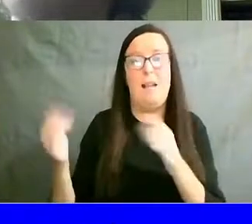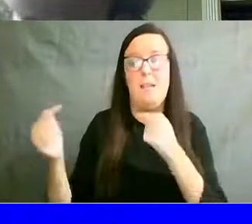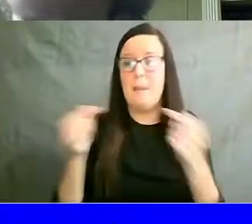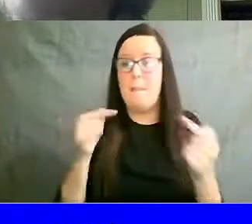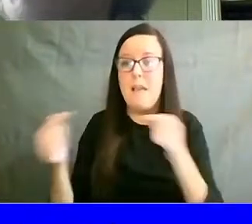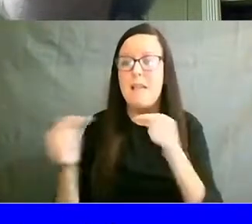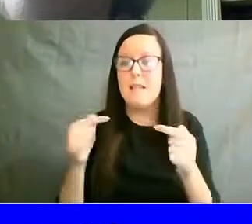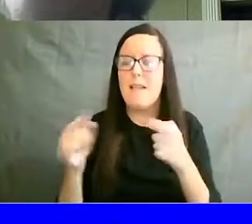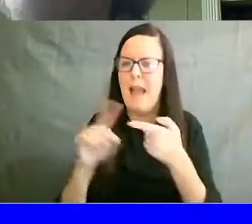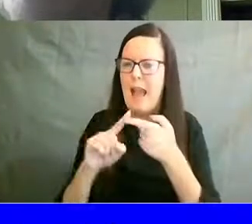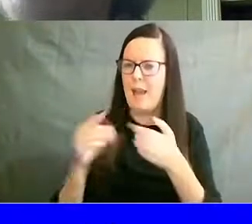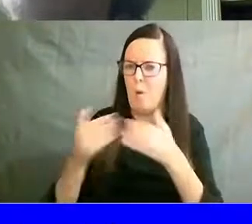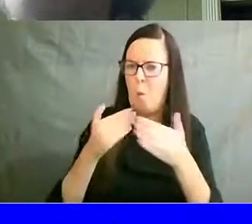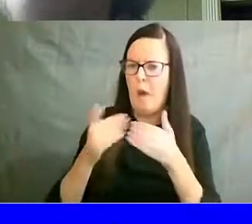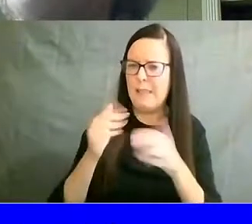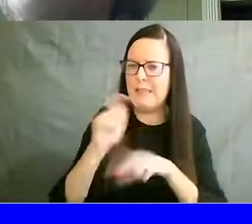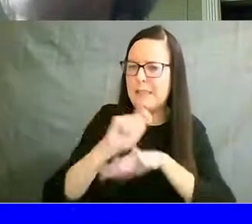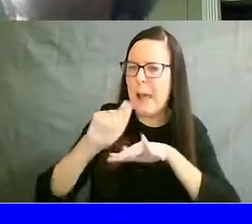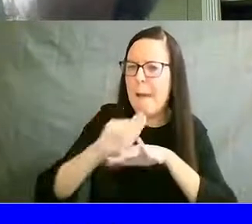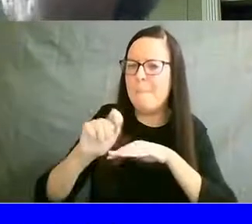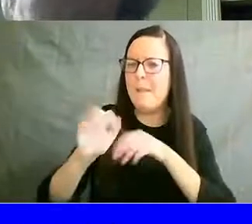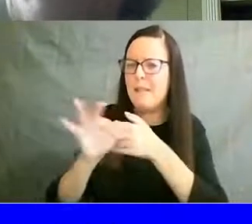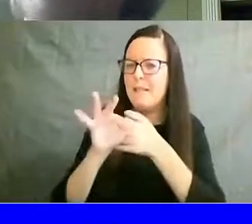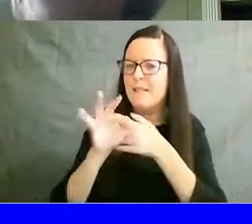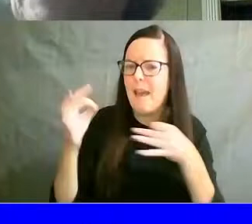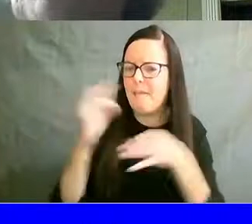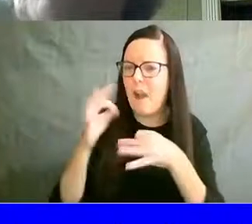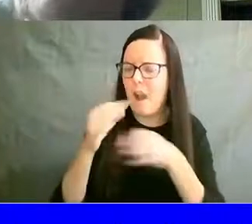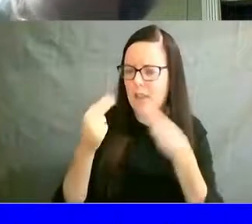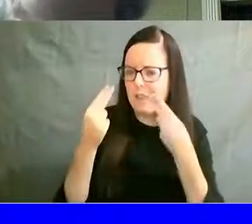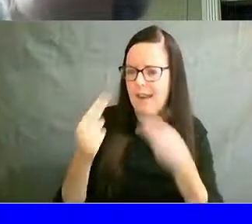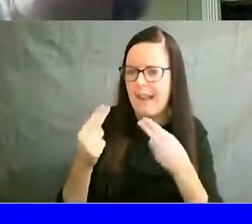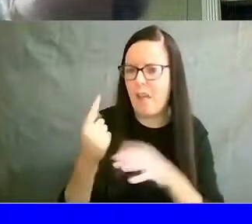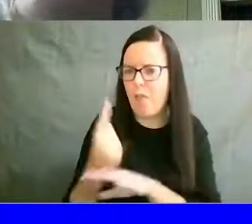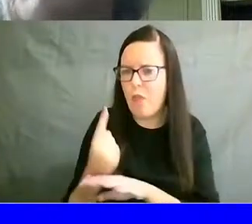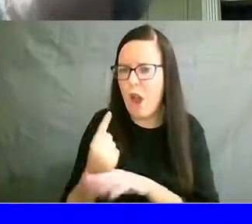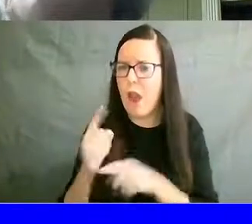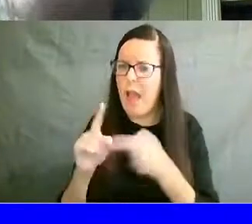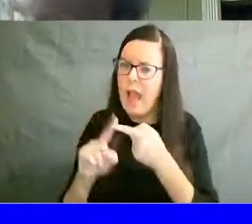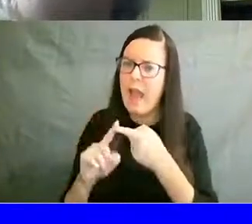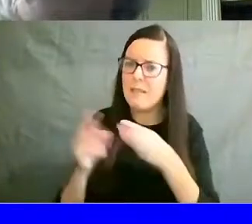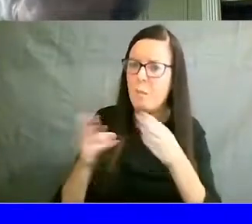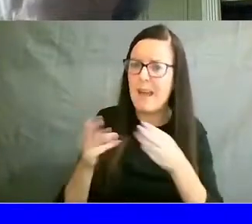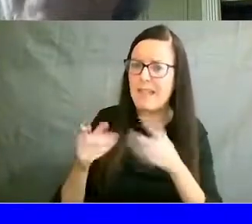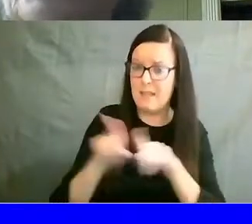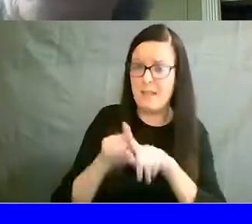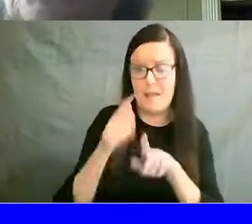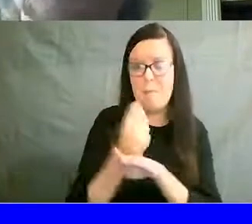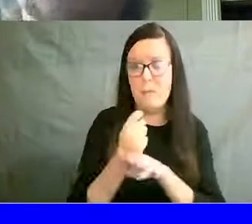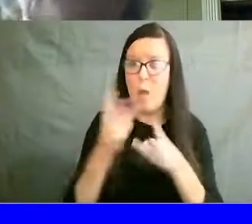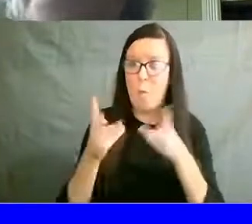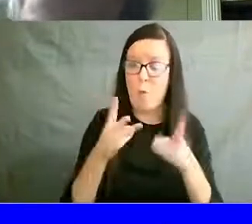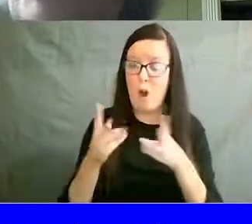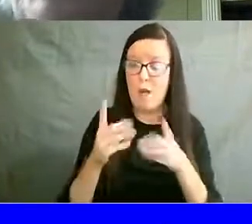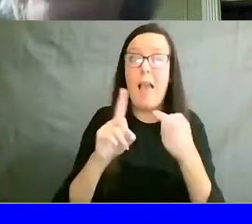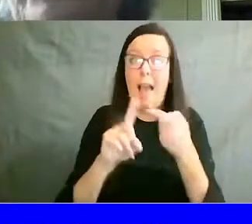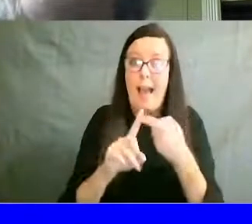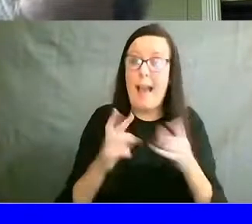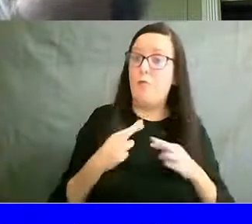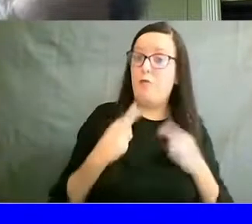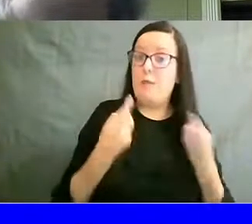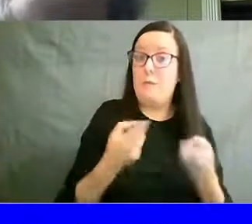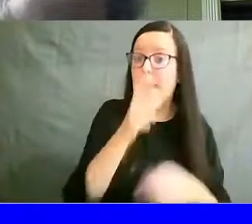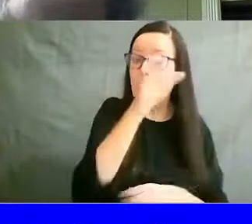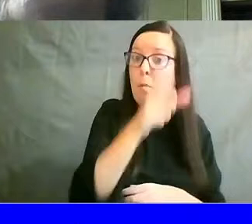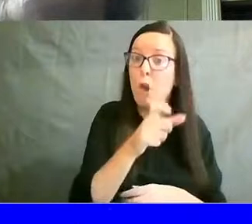what safeguards should be in there and are necessary and practical and can work, and respect the person's wishes and whatever.